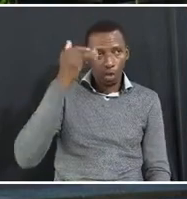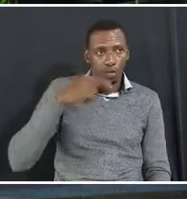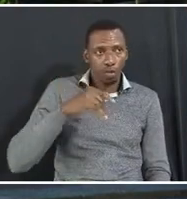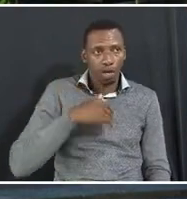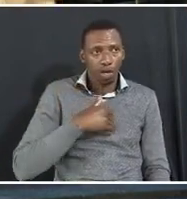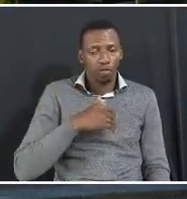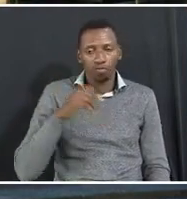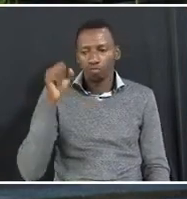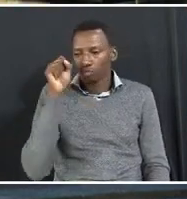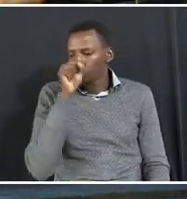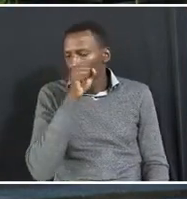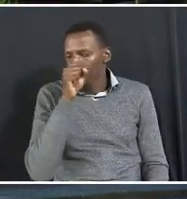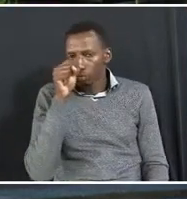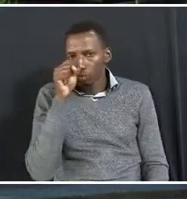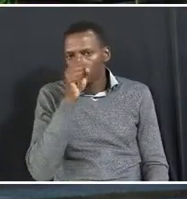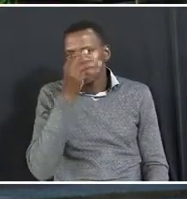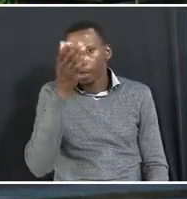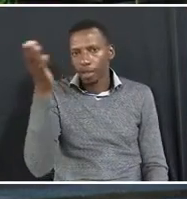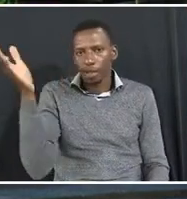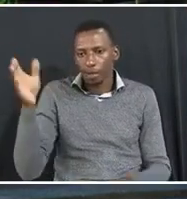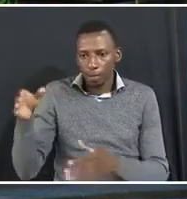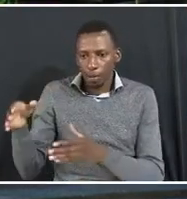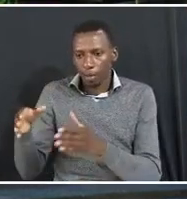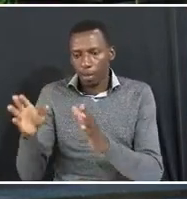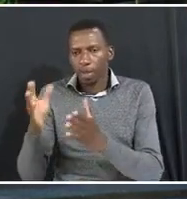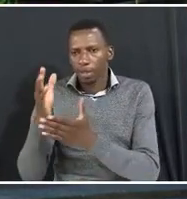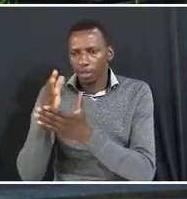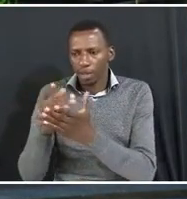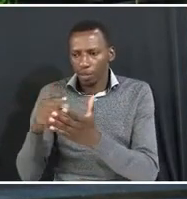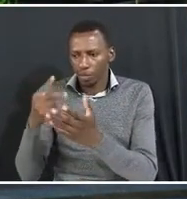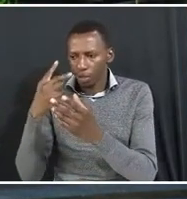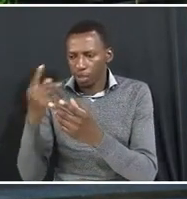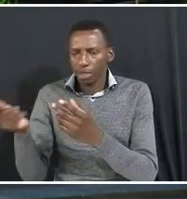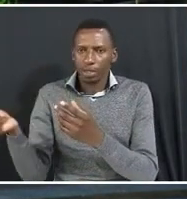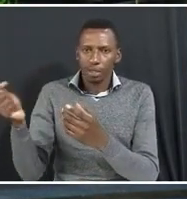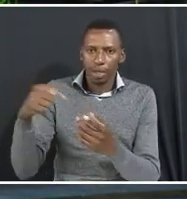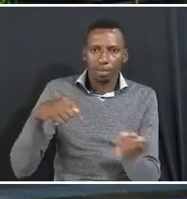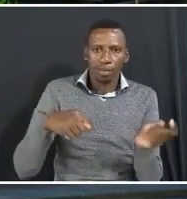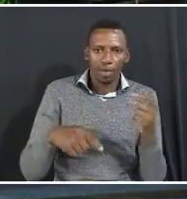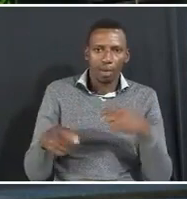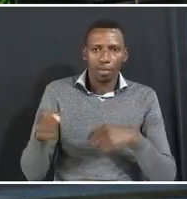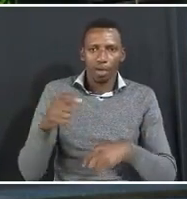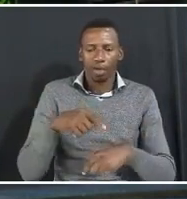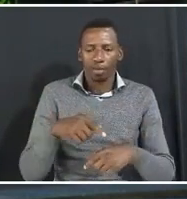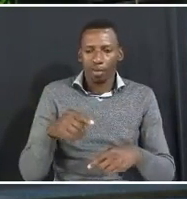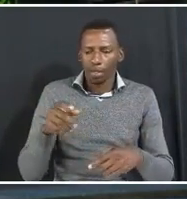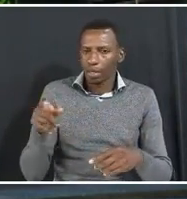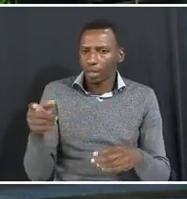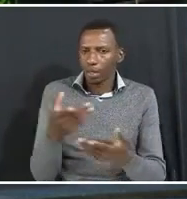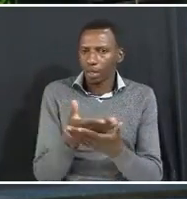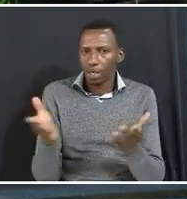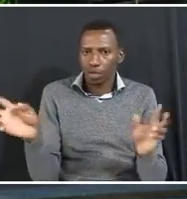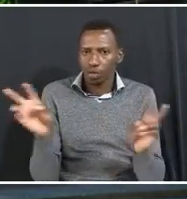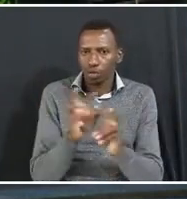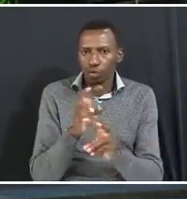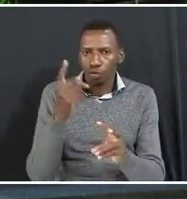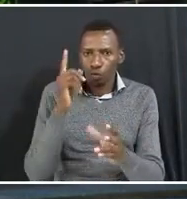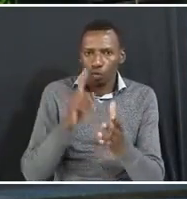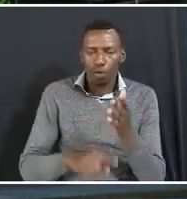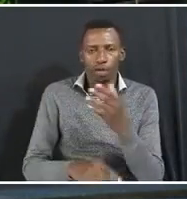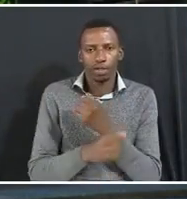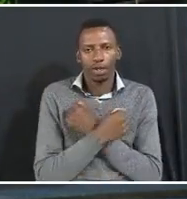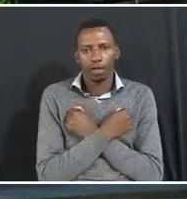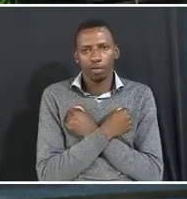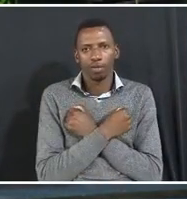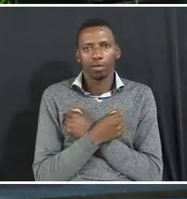streets. Some of them, we have seen them come to this church. They are seeking for love. And apart from love, they are